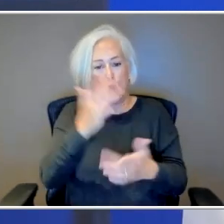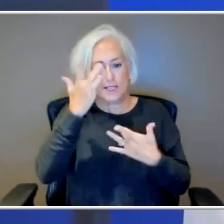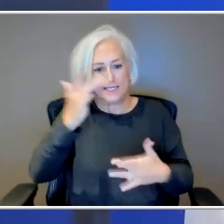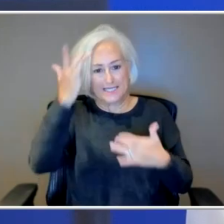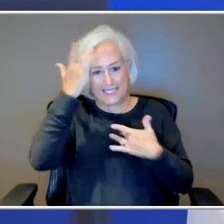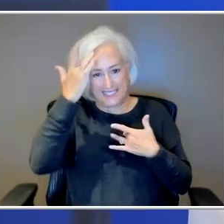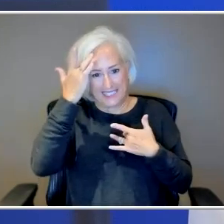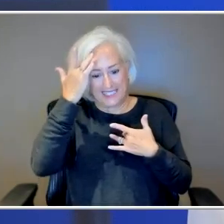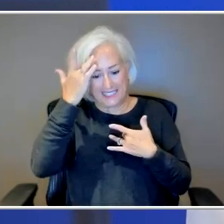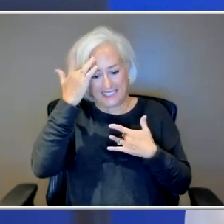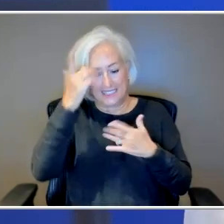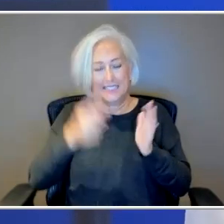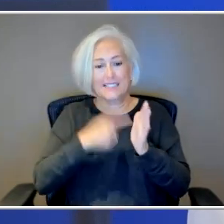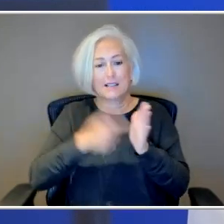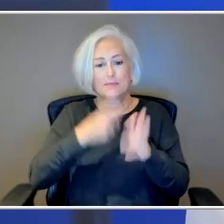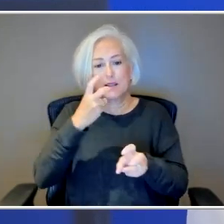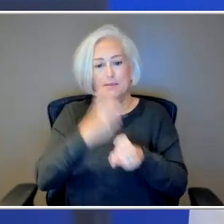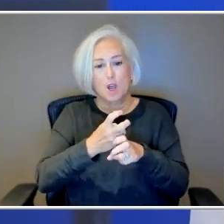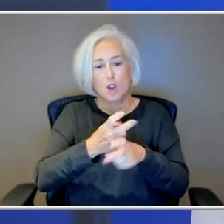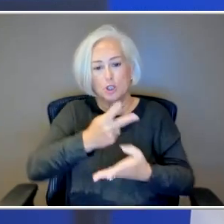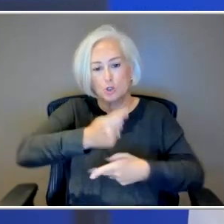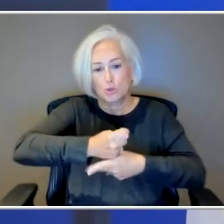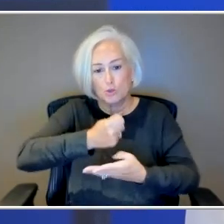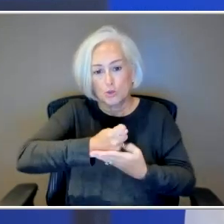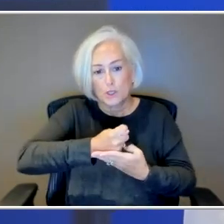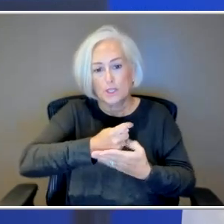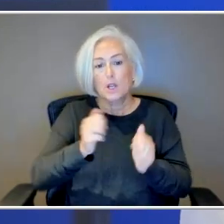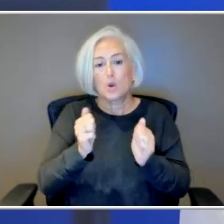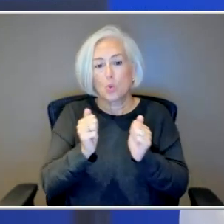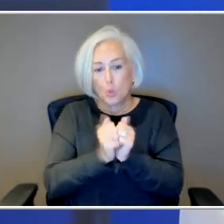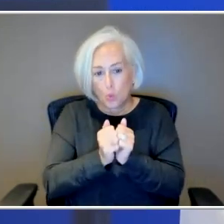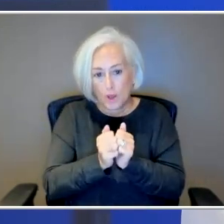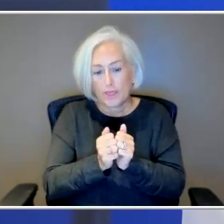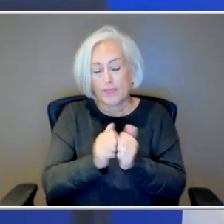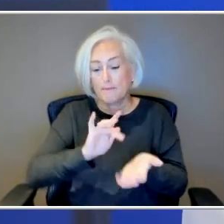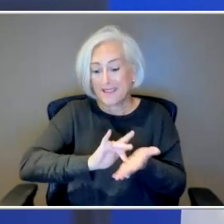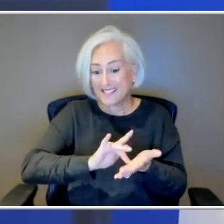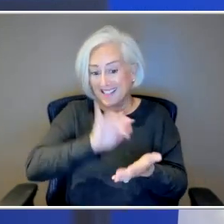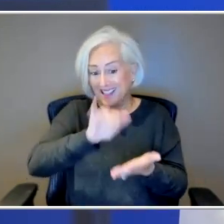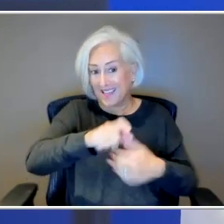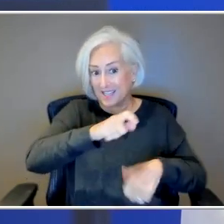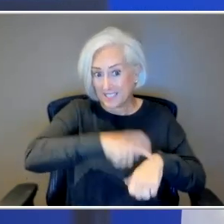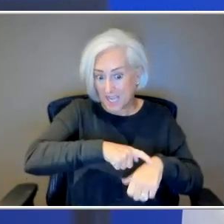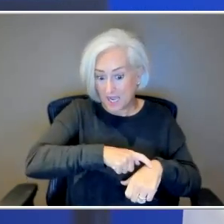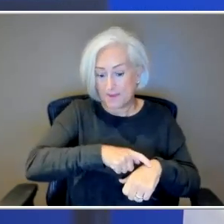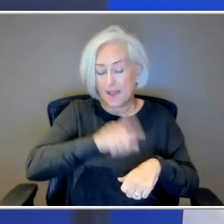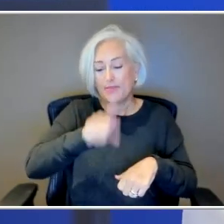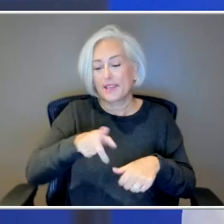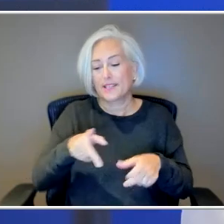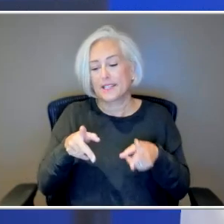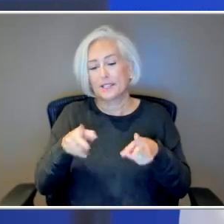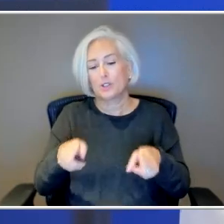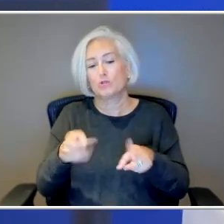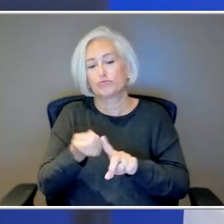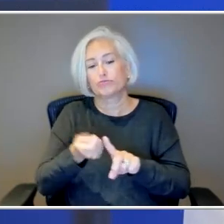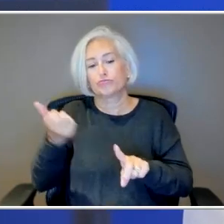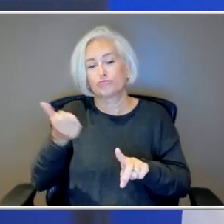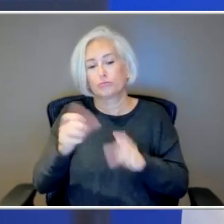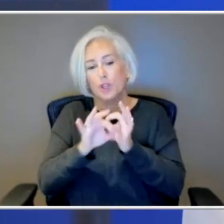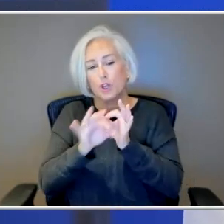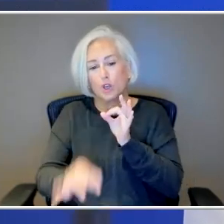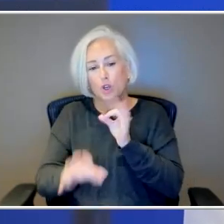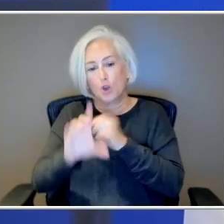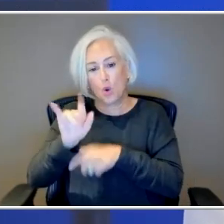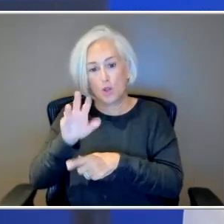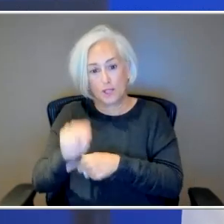treat the disease with any medications, and they end up having surgery to remove the colon. So I always tell my patients, if you respond to one medication, I prefer that